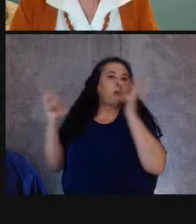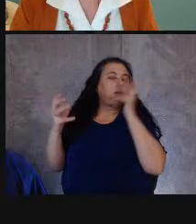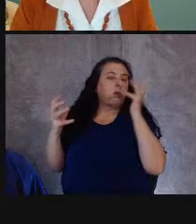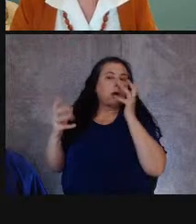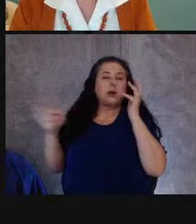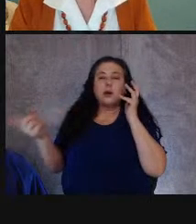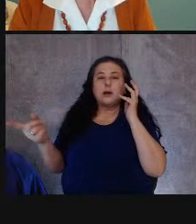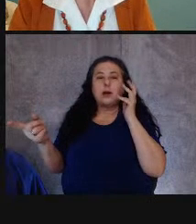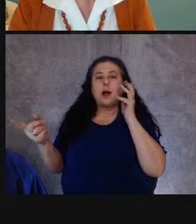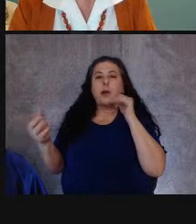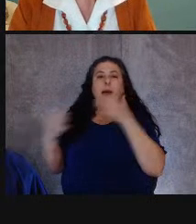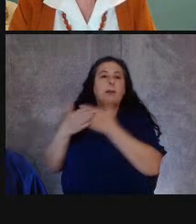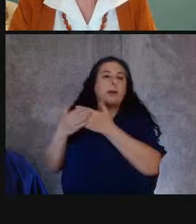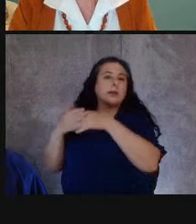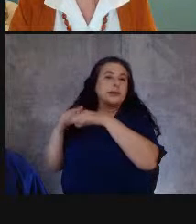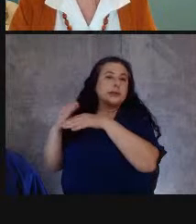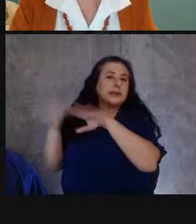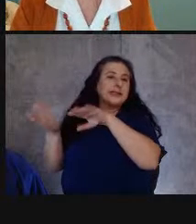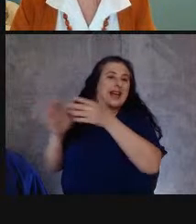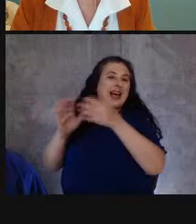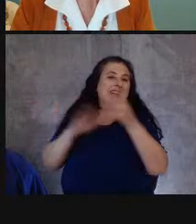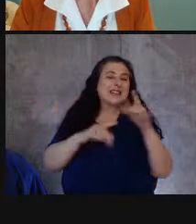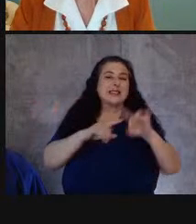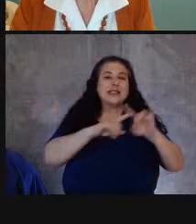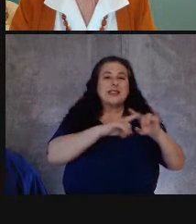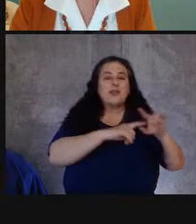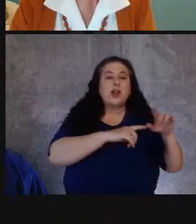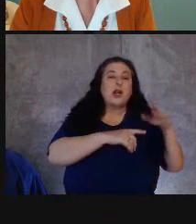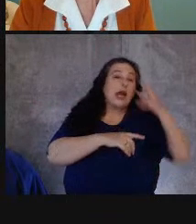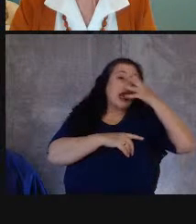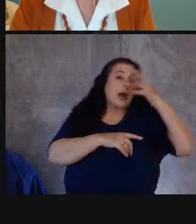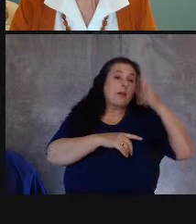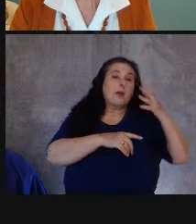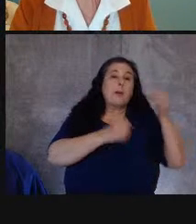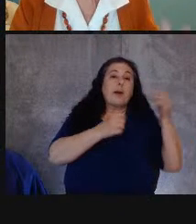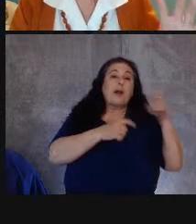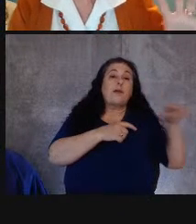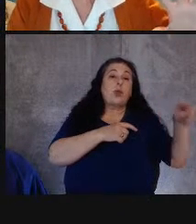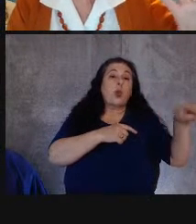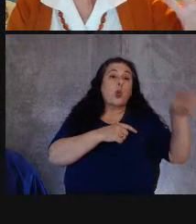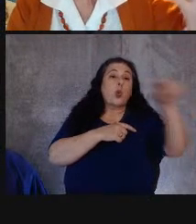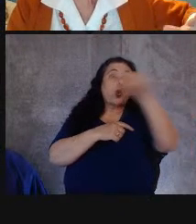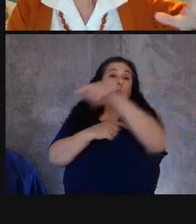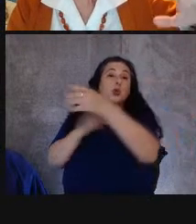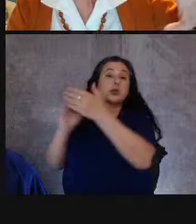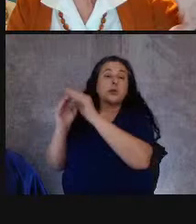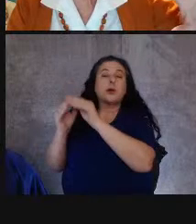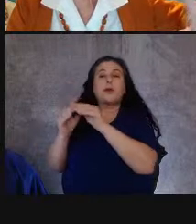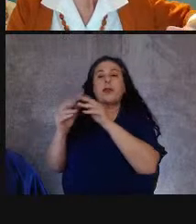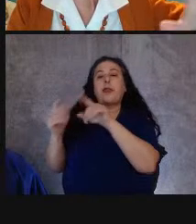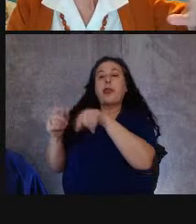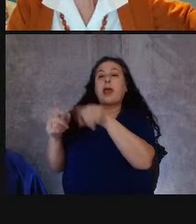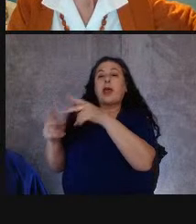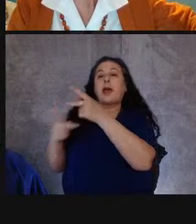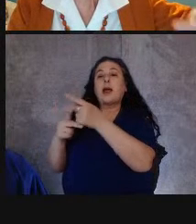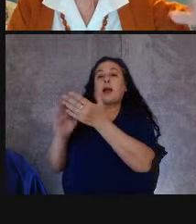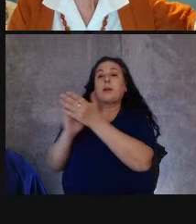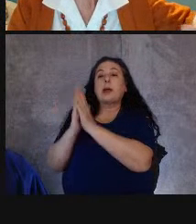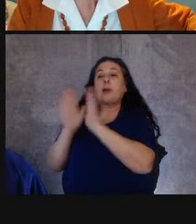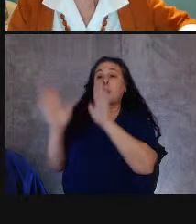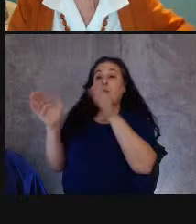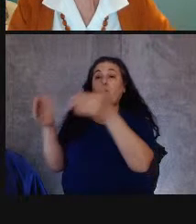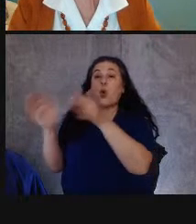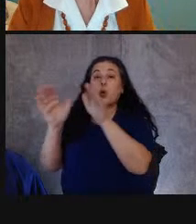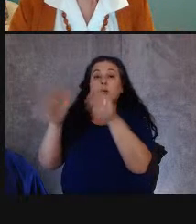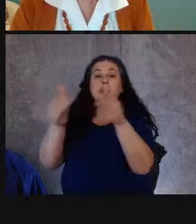of infant mortality in these many of these communities. And so they kind of became the focus